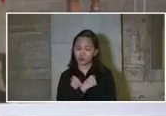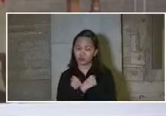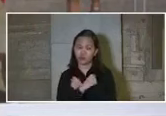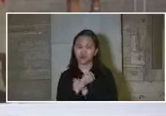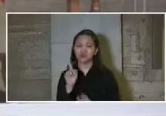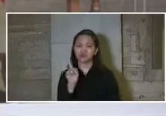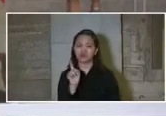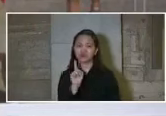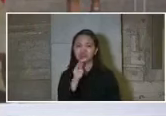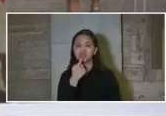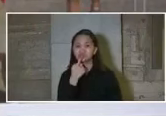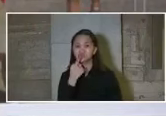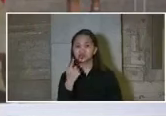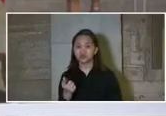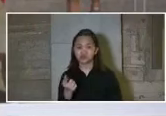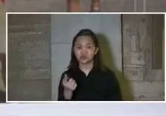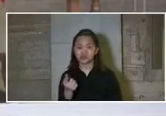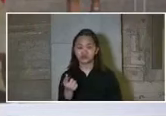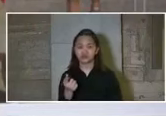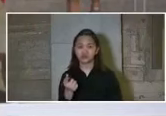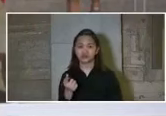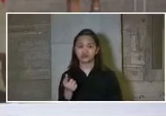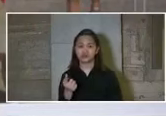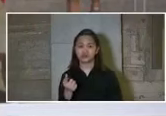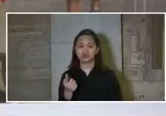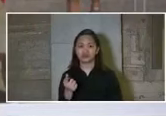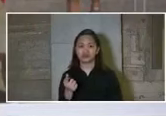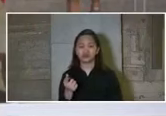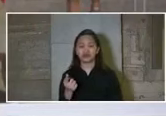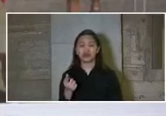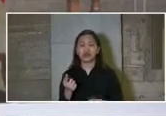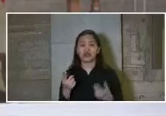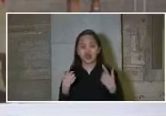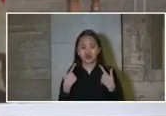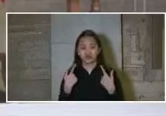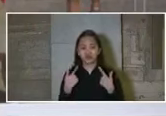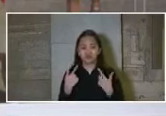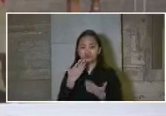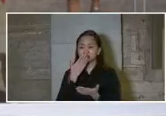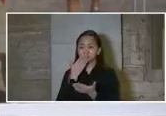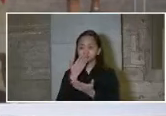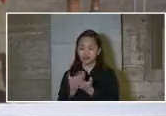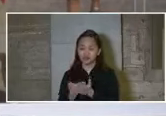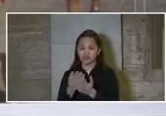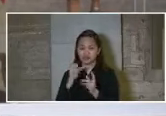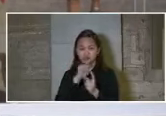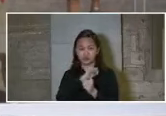yung sinasabi natin? Nasa mabuti na siyang kalagayan.